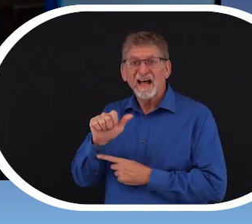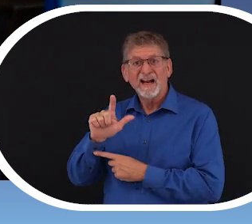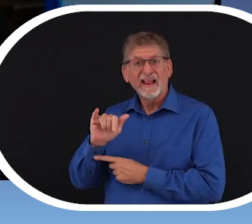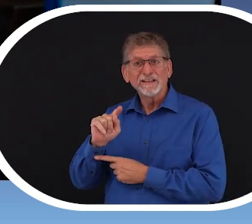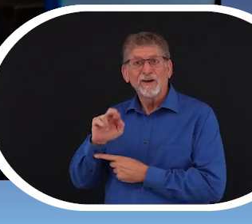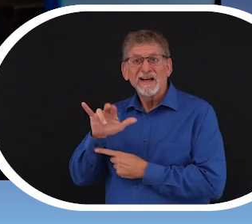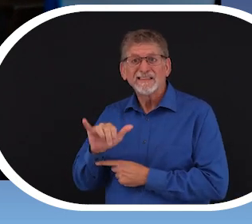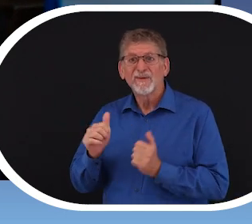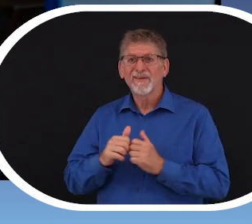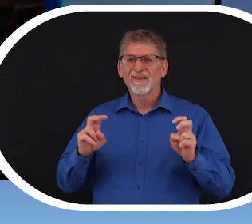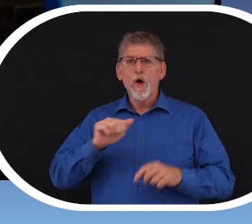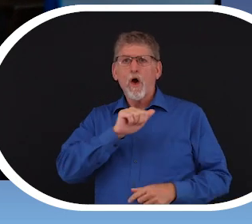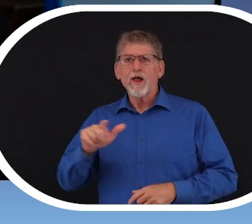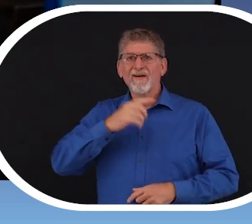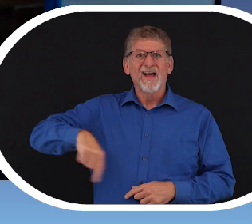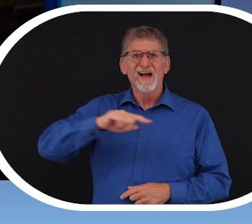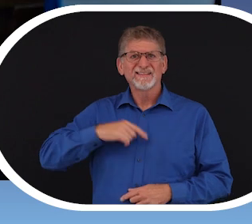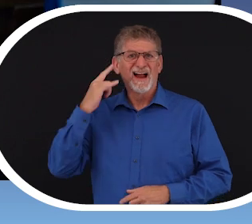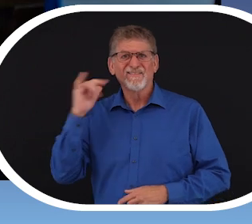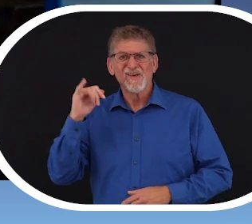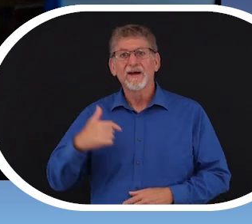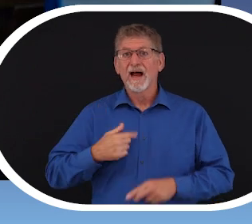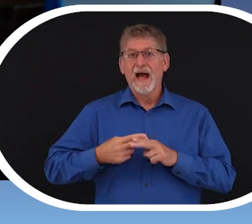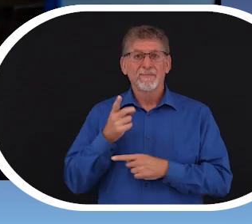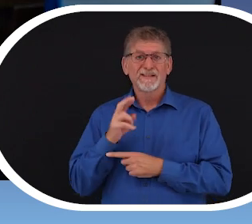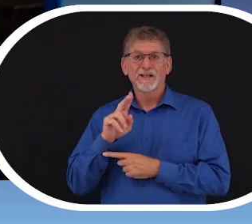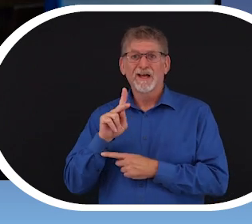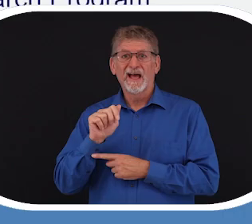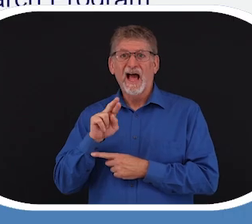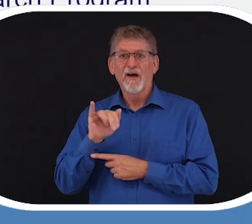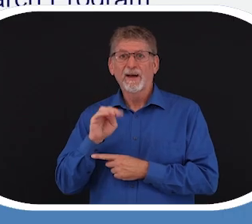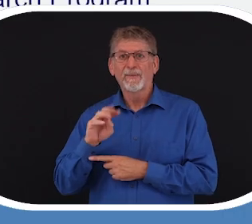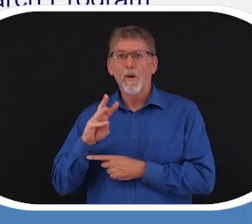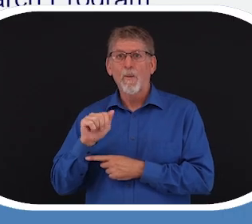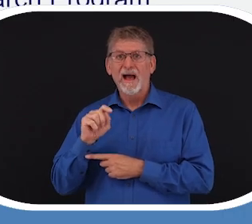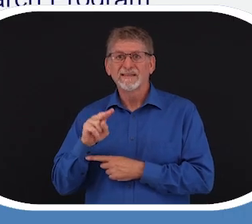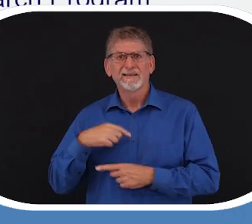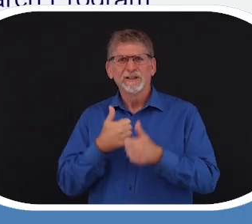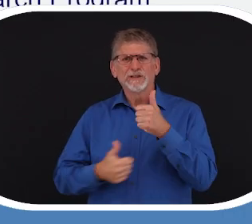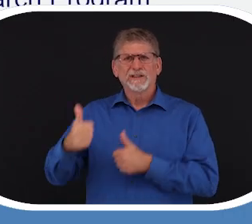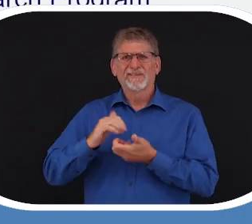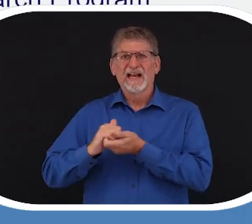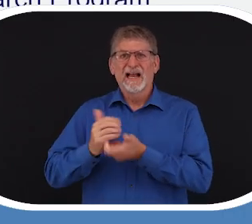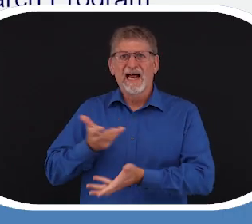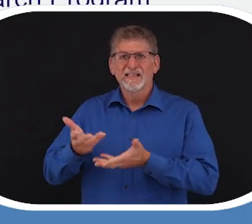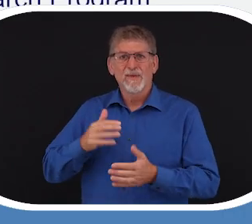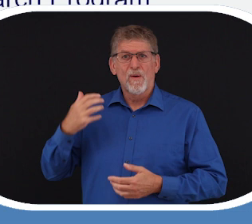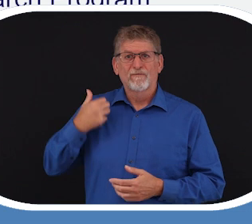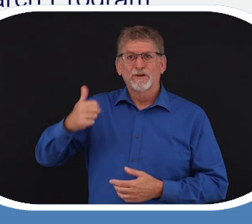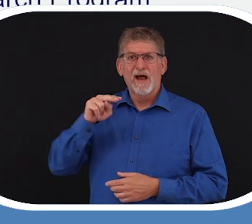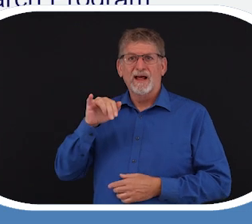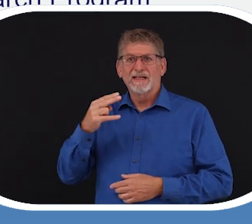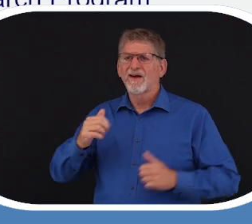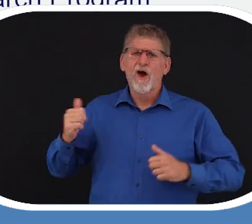name is Dr. Karriem Watson, and I'm the Chief Engagement Officer for the NIH All of Us Research Program. I'm excited to be here today and share with you about my work,